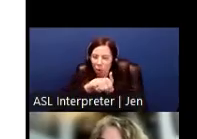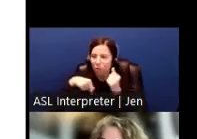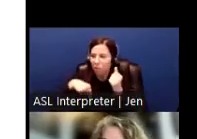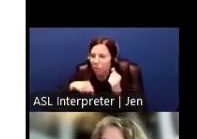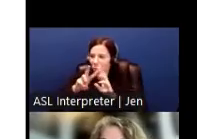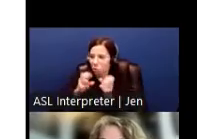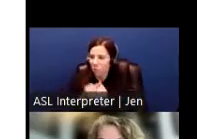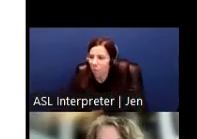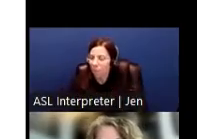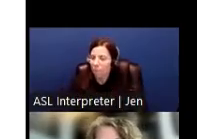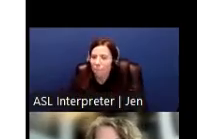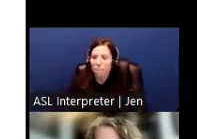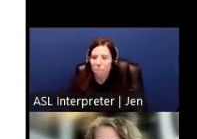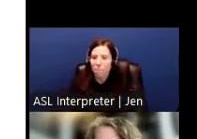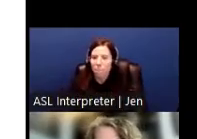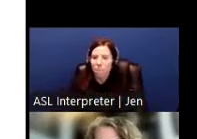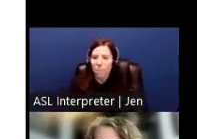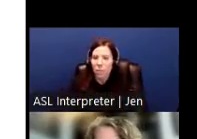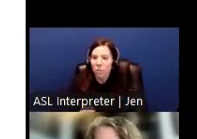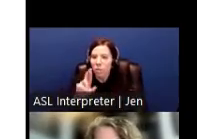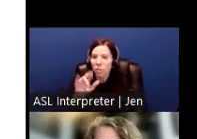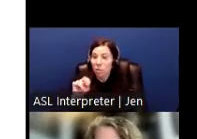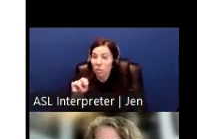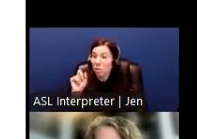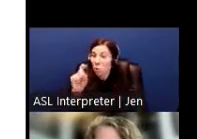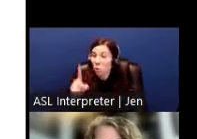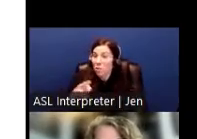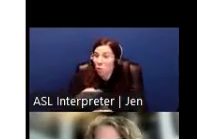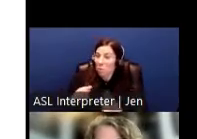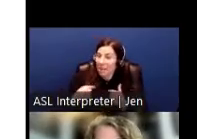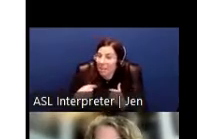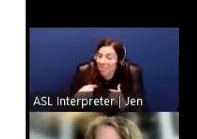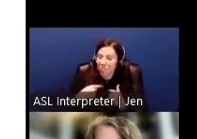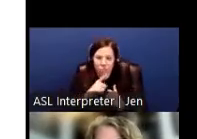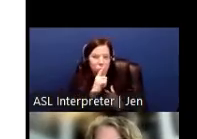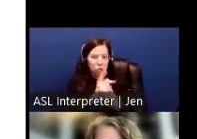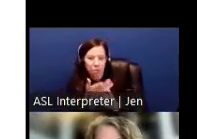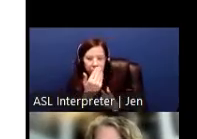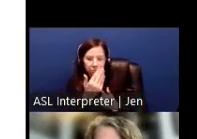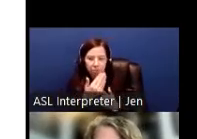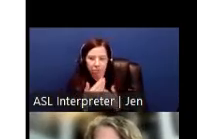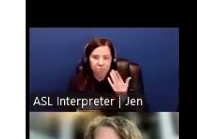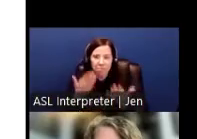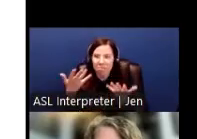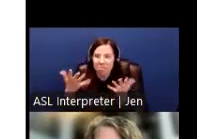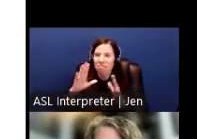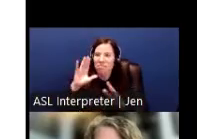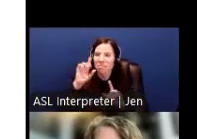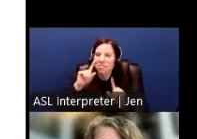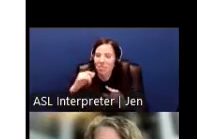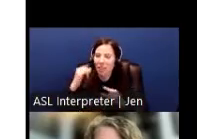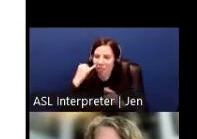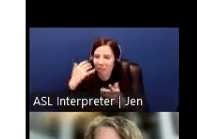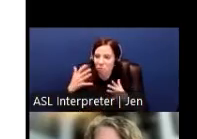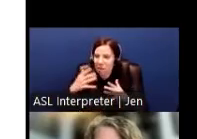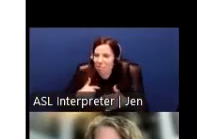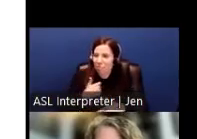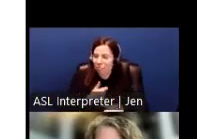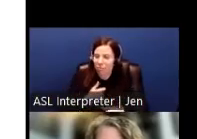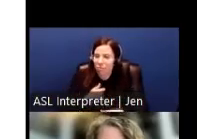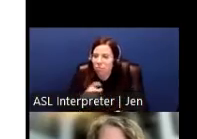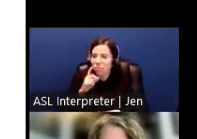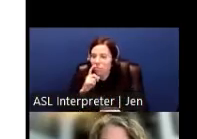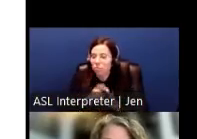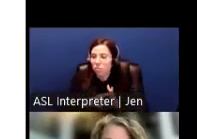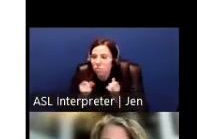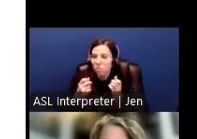webinar. Kim, one question actually from me, Yes, sure. which may have been answered, and if it was, I apologize. So I see there's a lot of